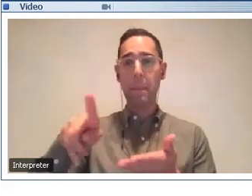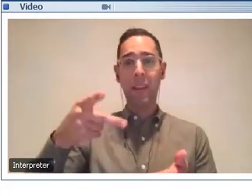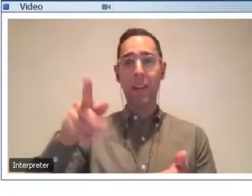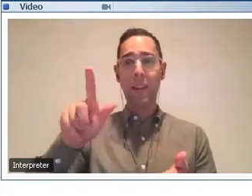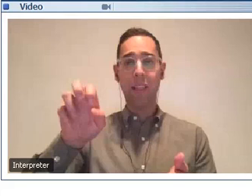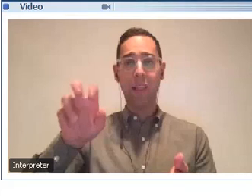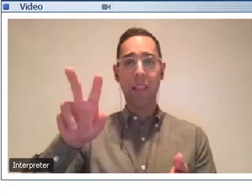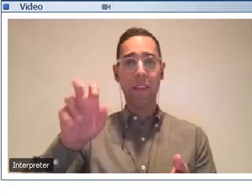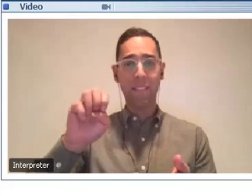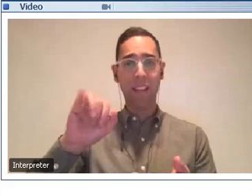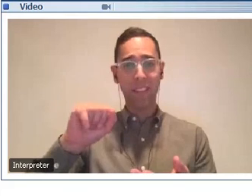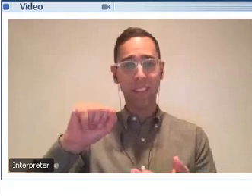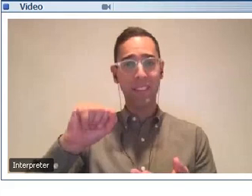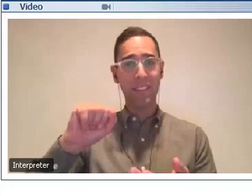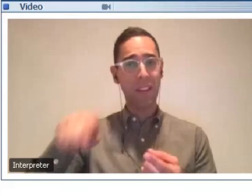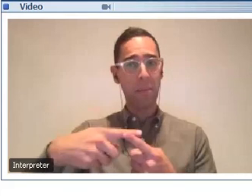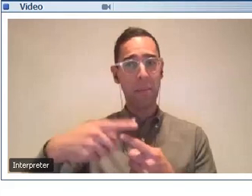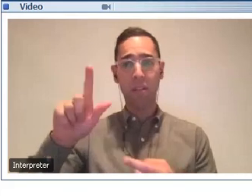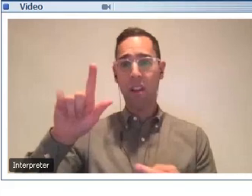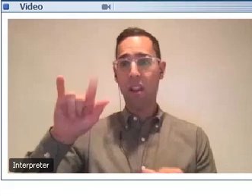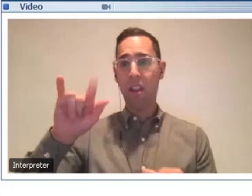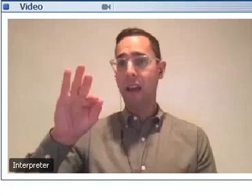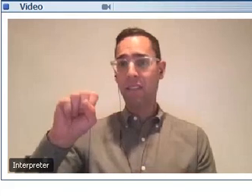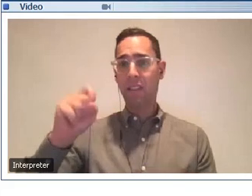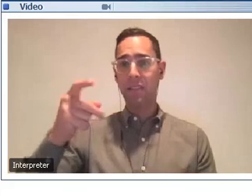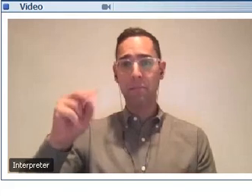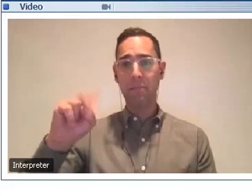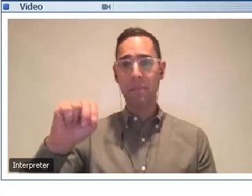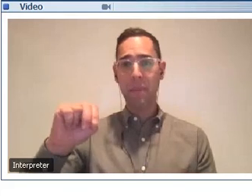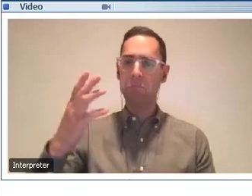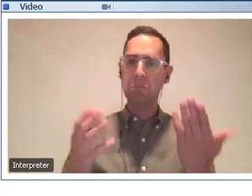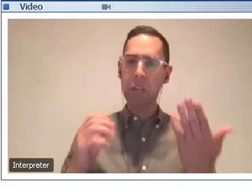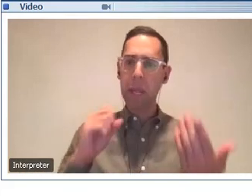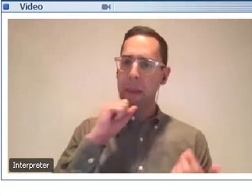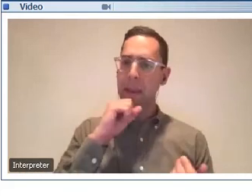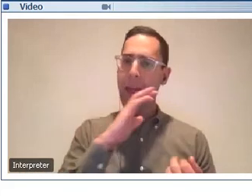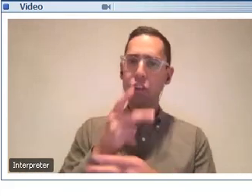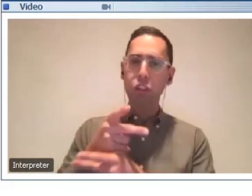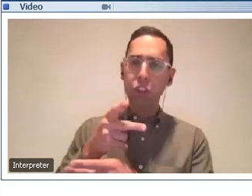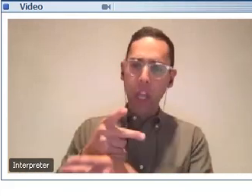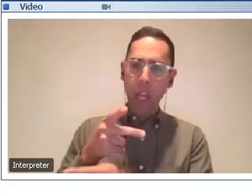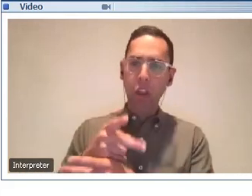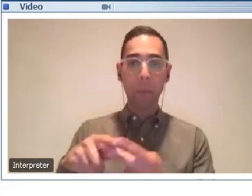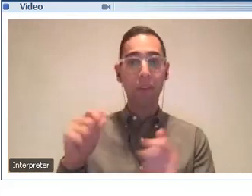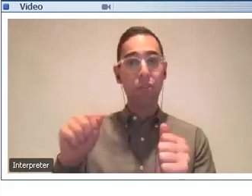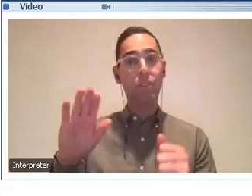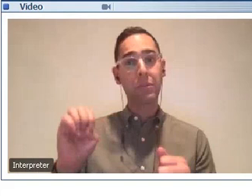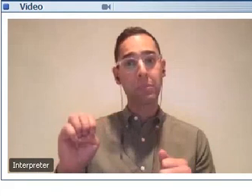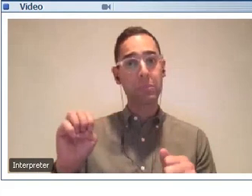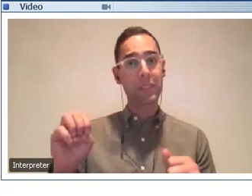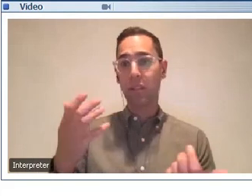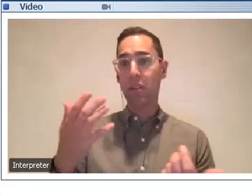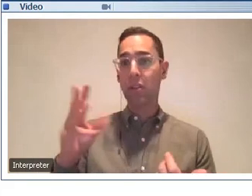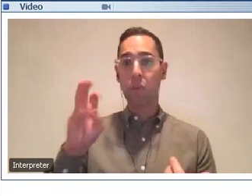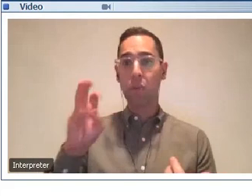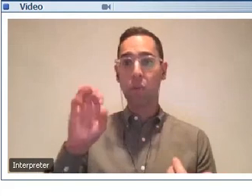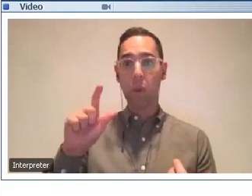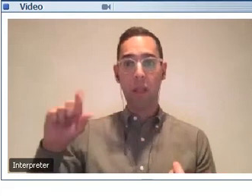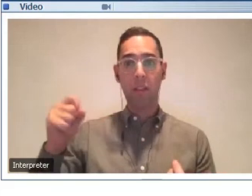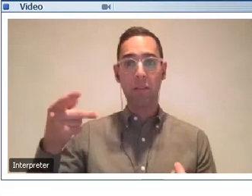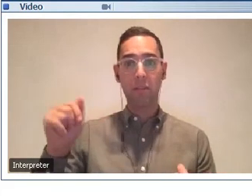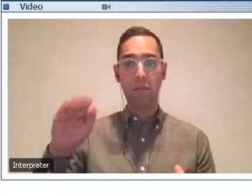about elder care, but truly it could be parents of children with special needs, it could be well spouse situations,